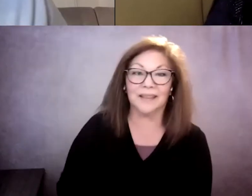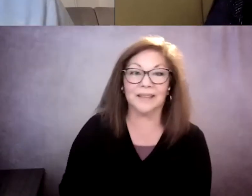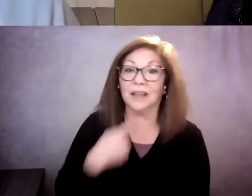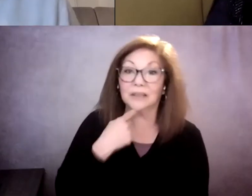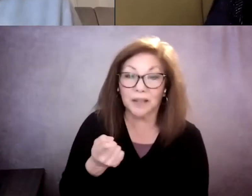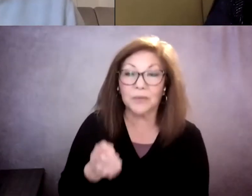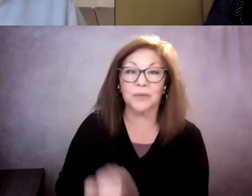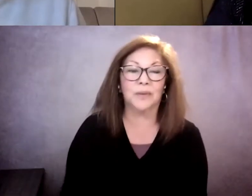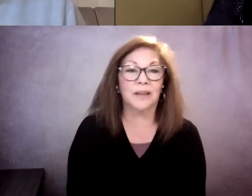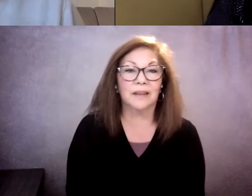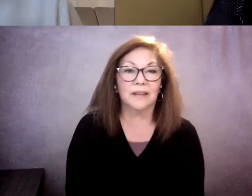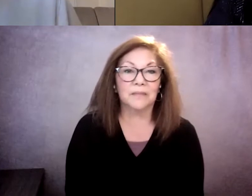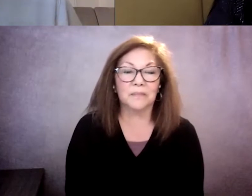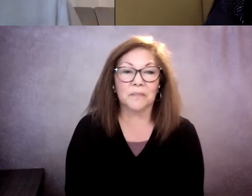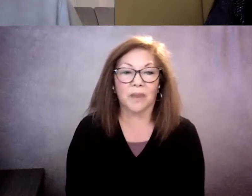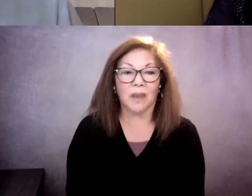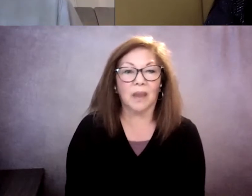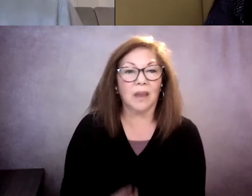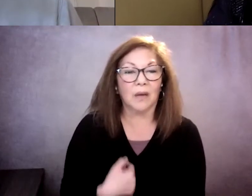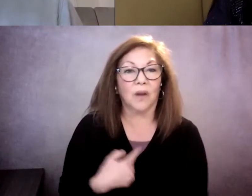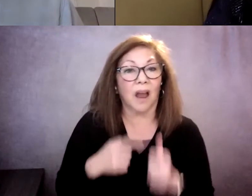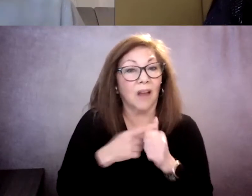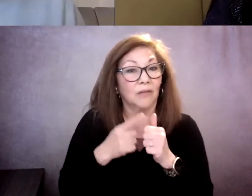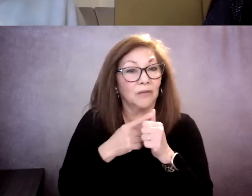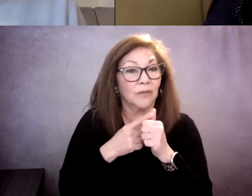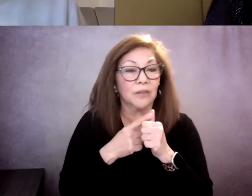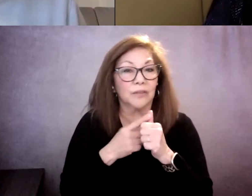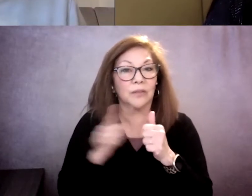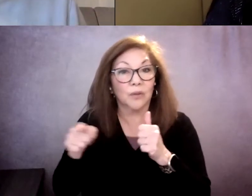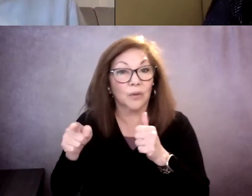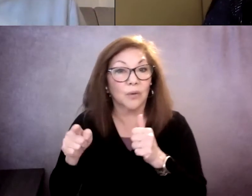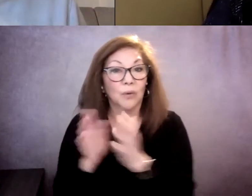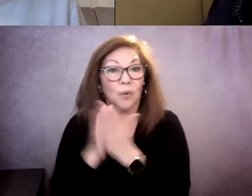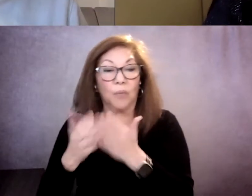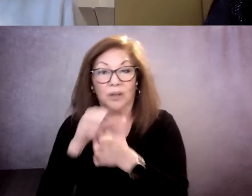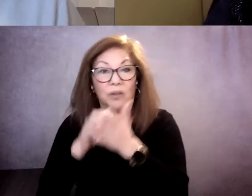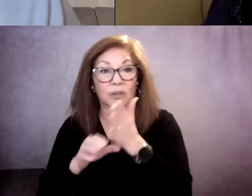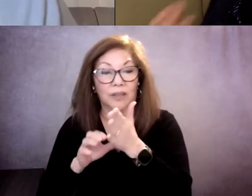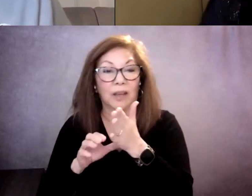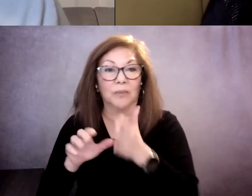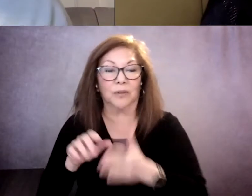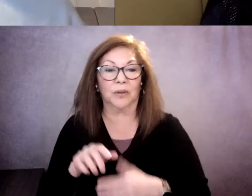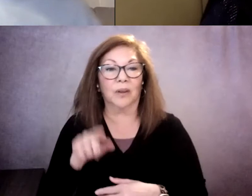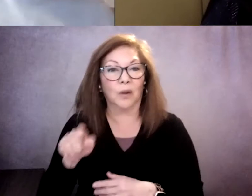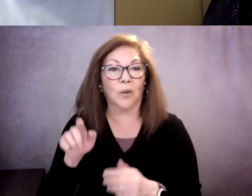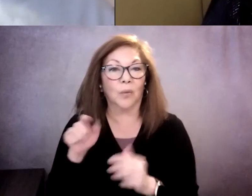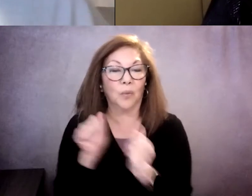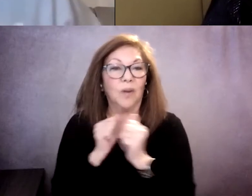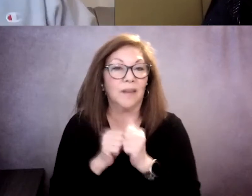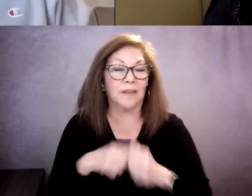that when I first, you open her chapter with